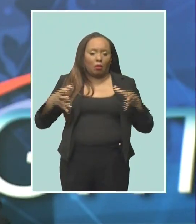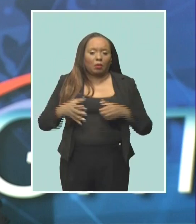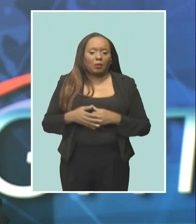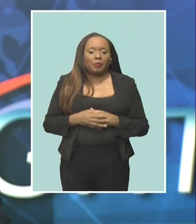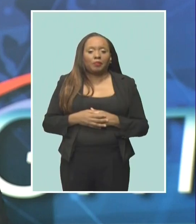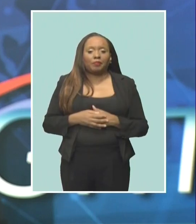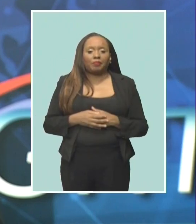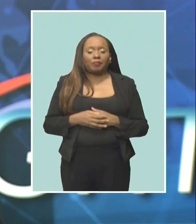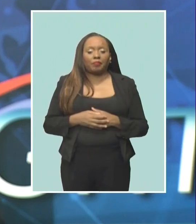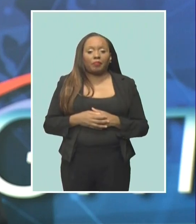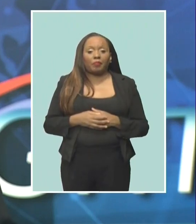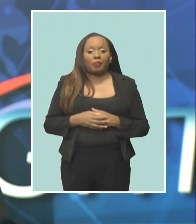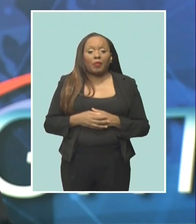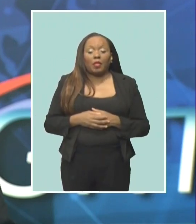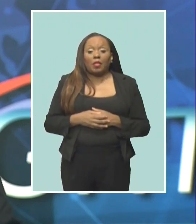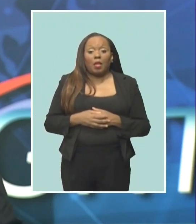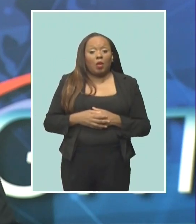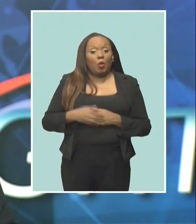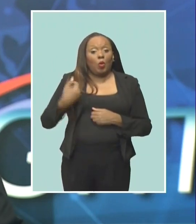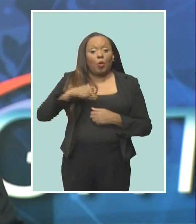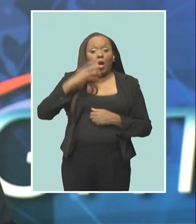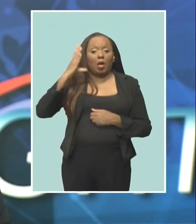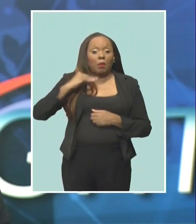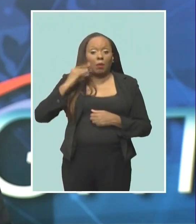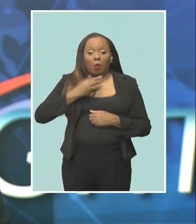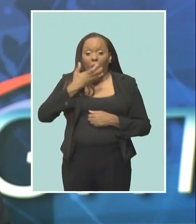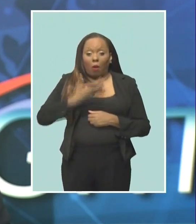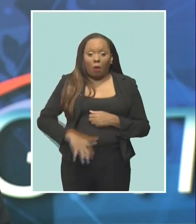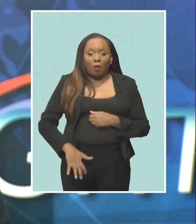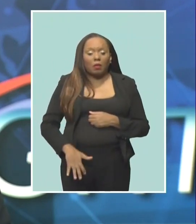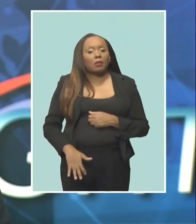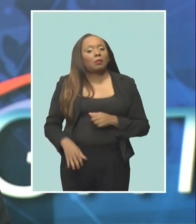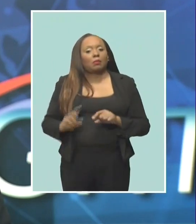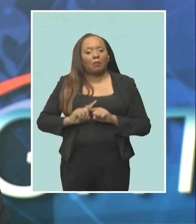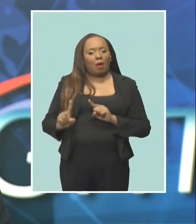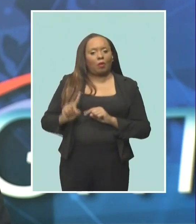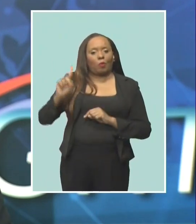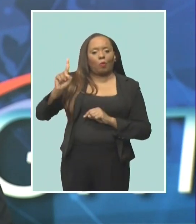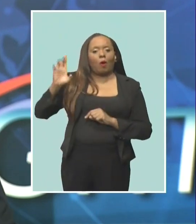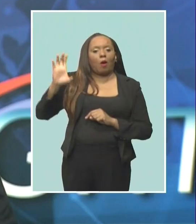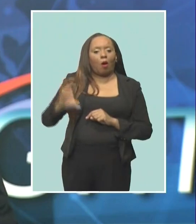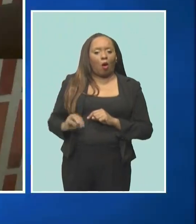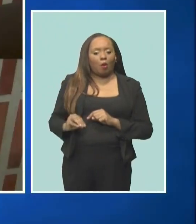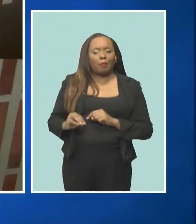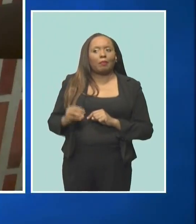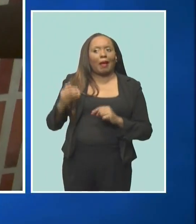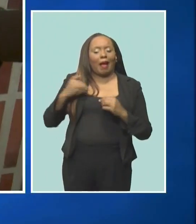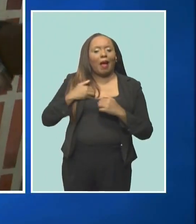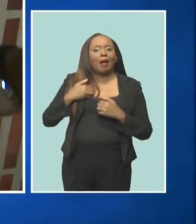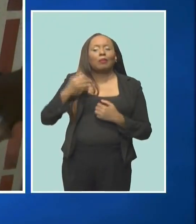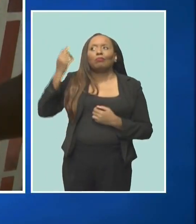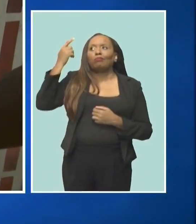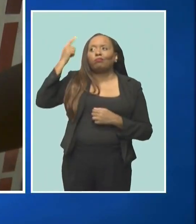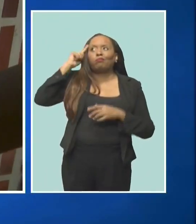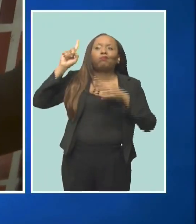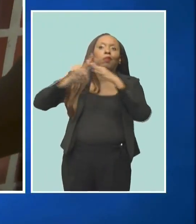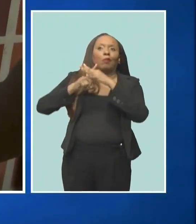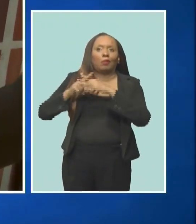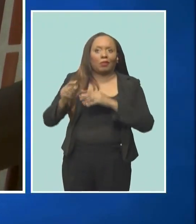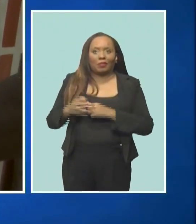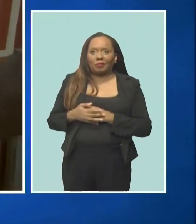has found what it says is the most cost-effective way to beat the sweltering heat. Solar Dynamics is